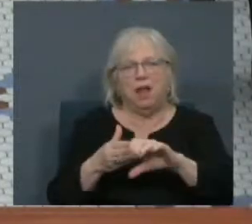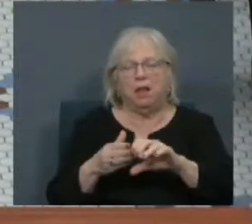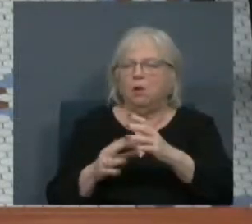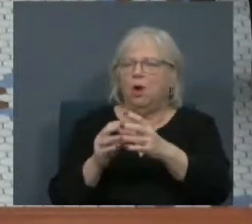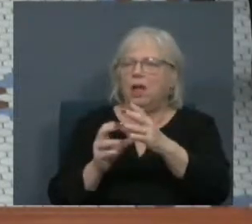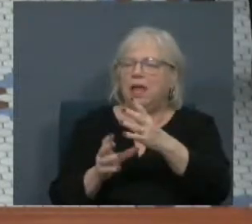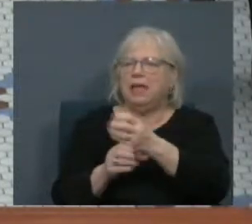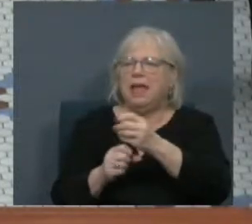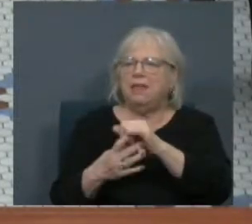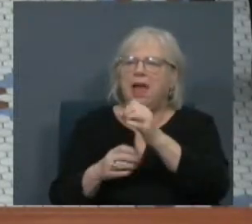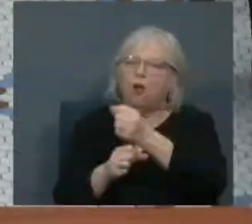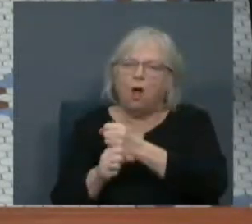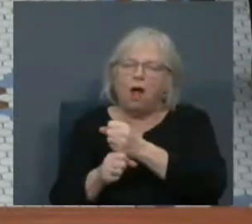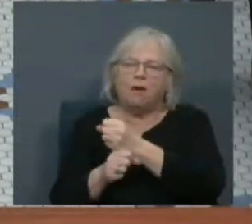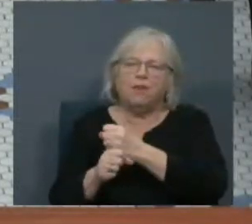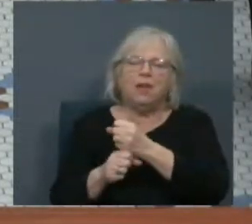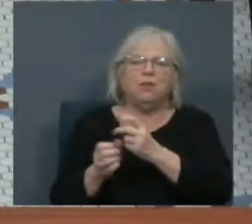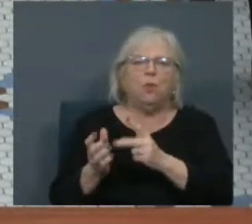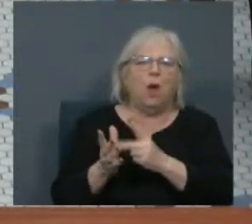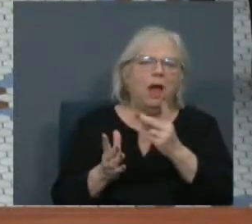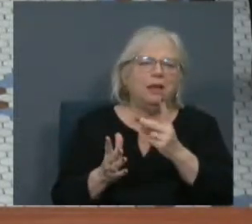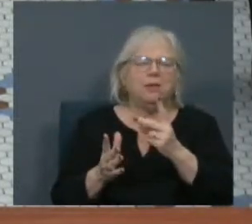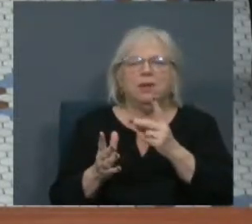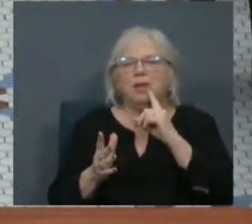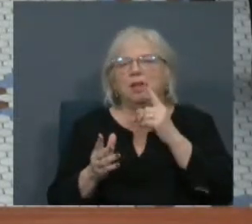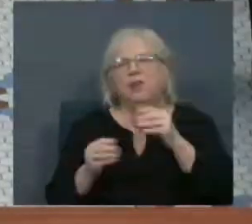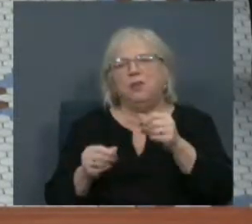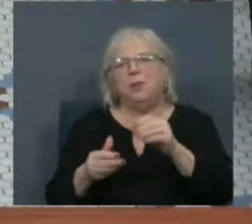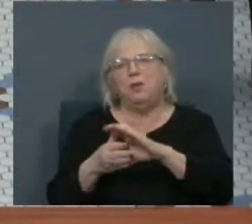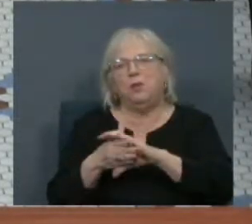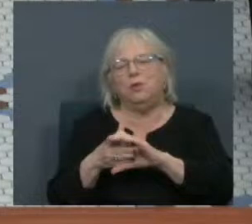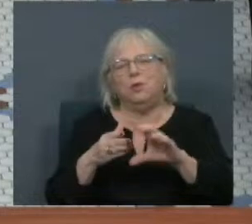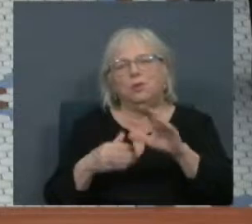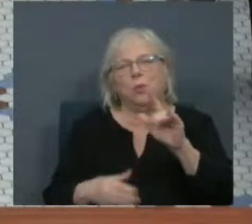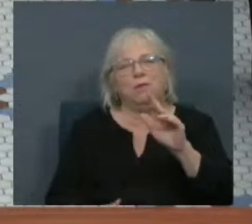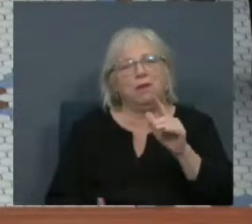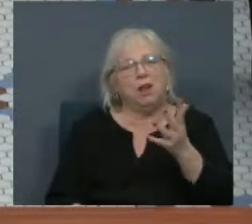that coffee twice in a row and you're gonna spend those $25.